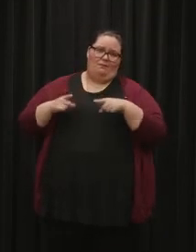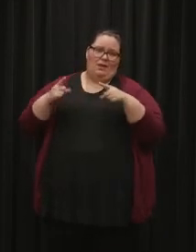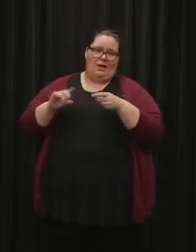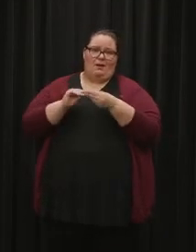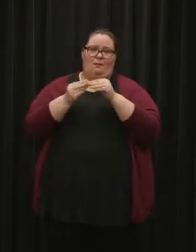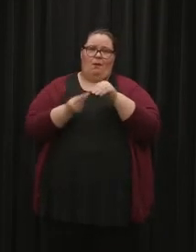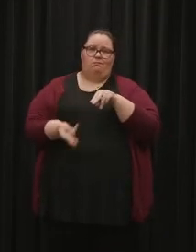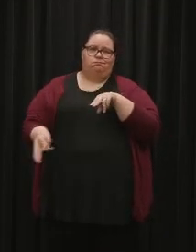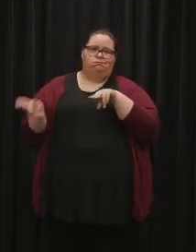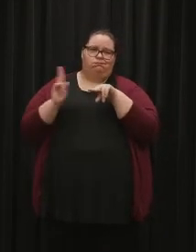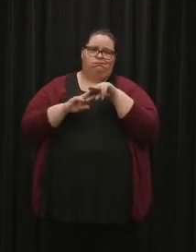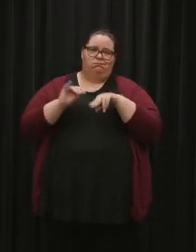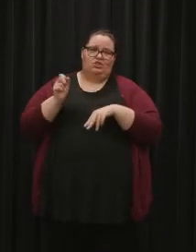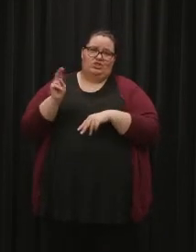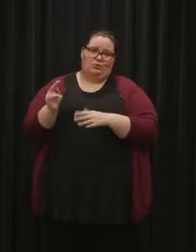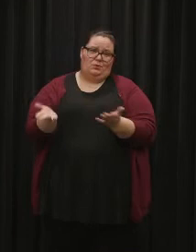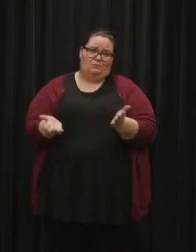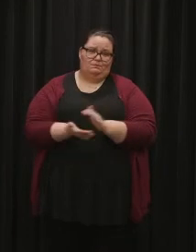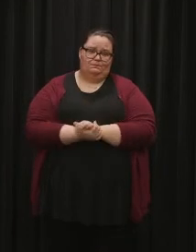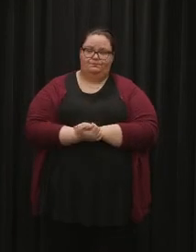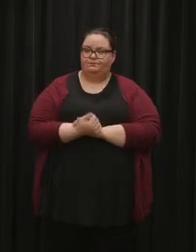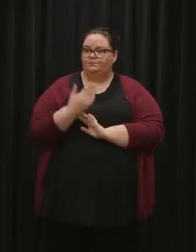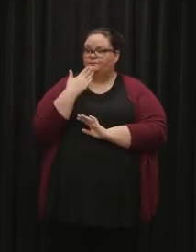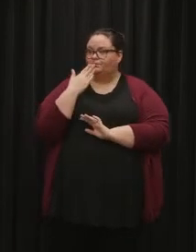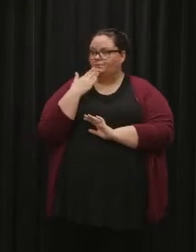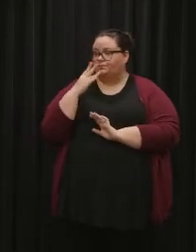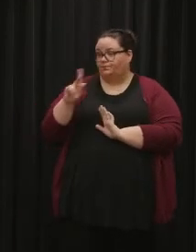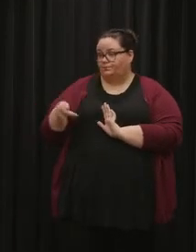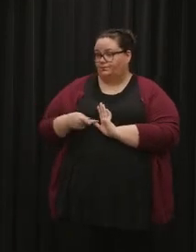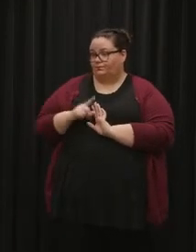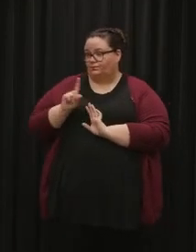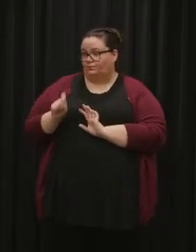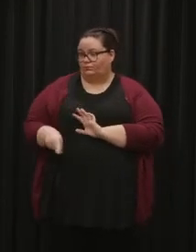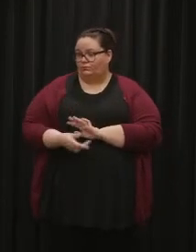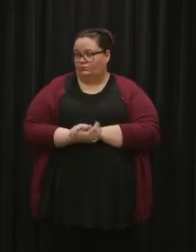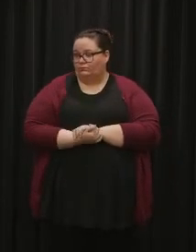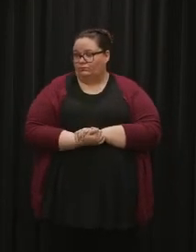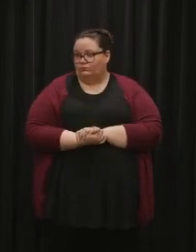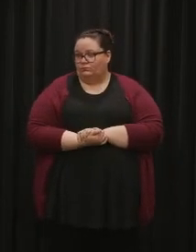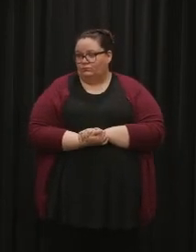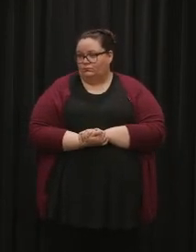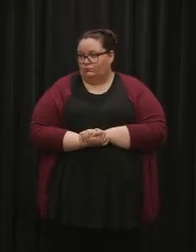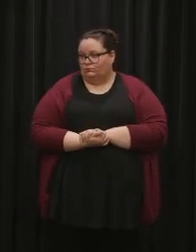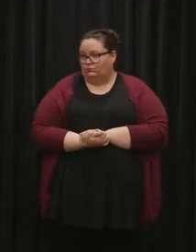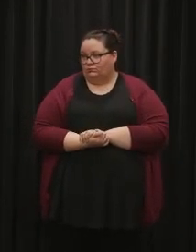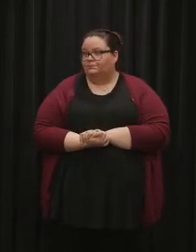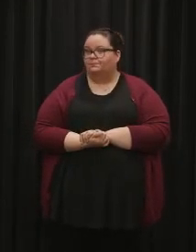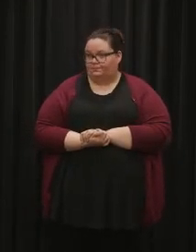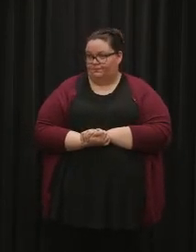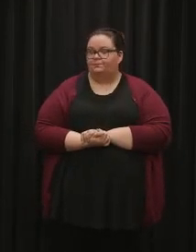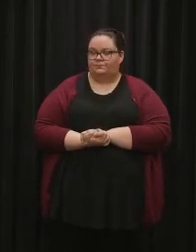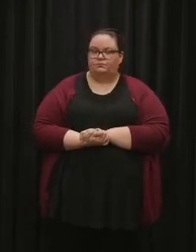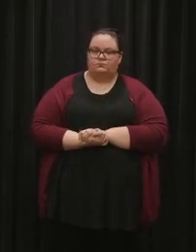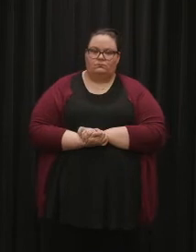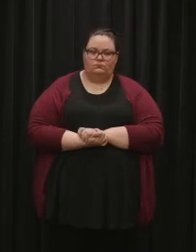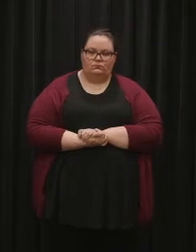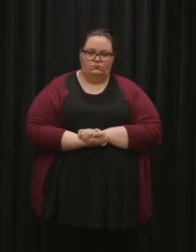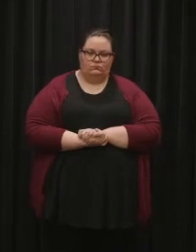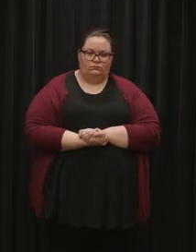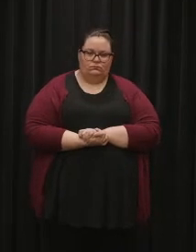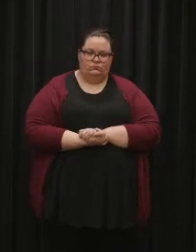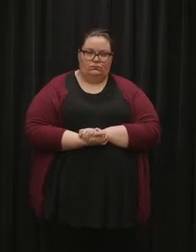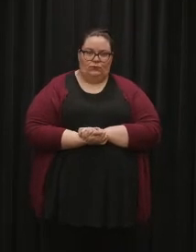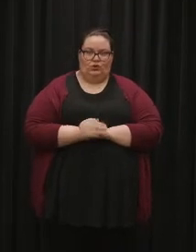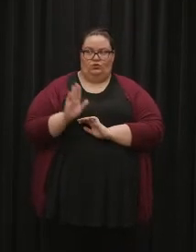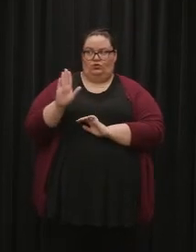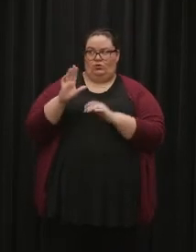of cases in January. Thank you, Dr. Ms. Cunningham. Do you have a follow-up? I do, thank you. So